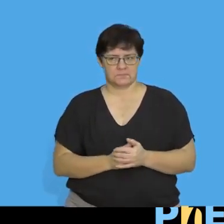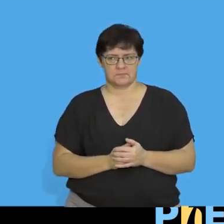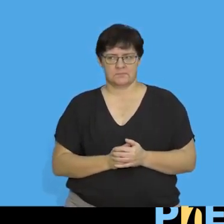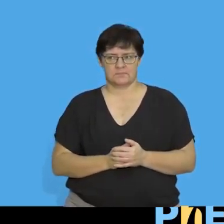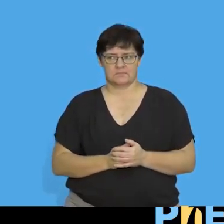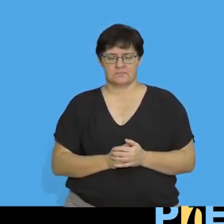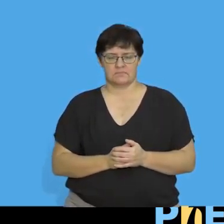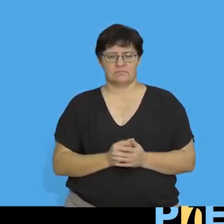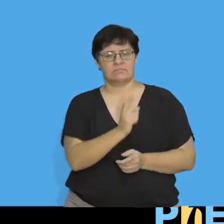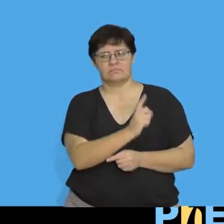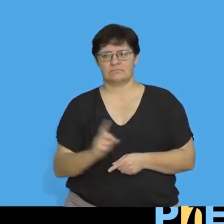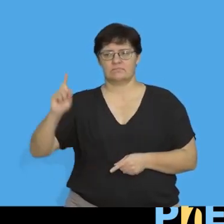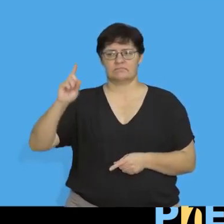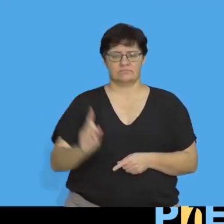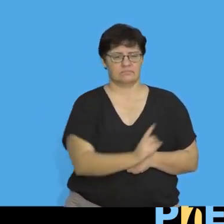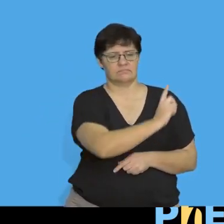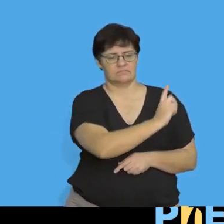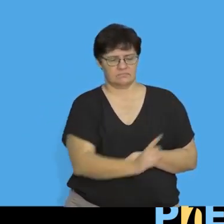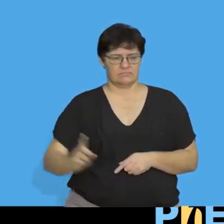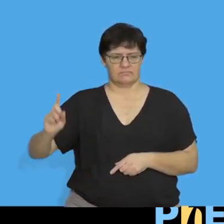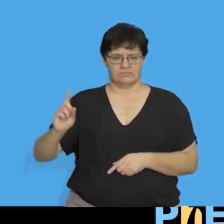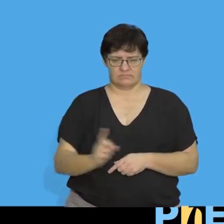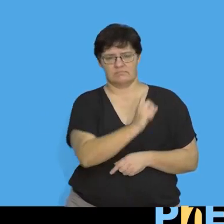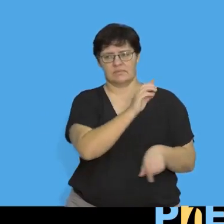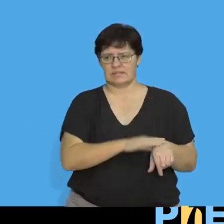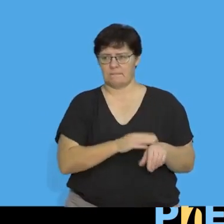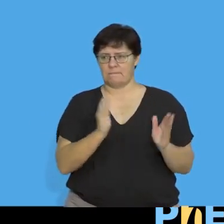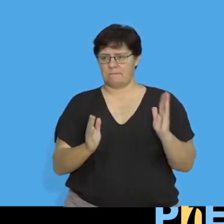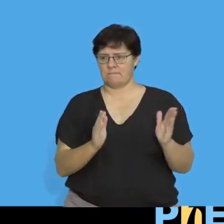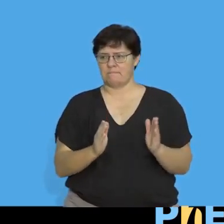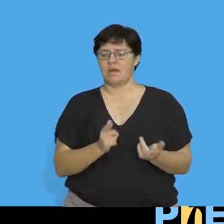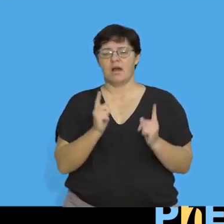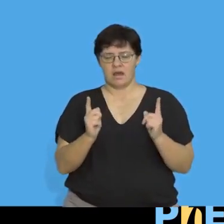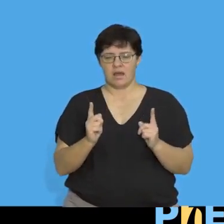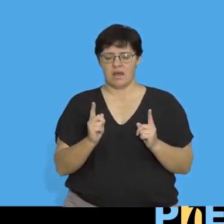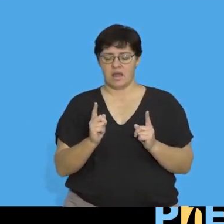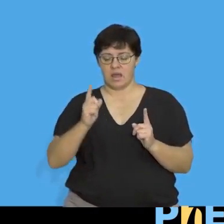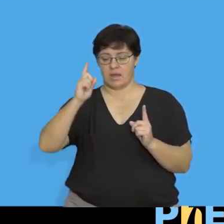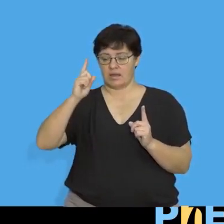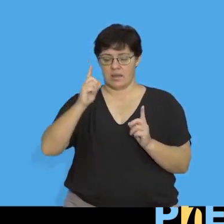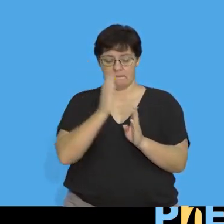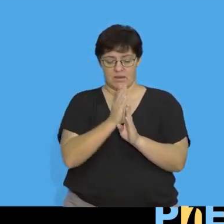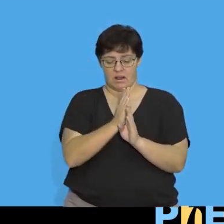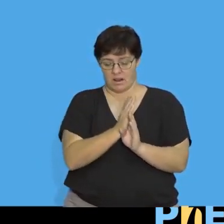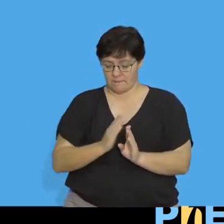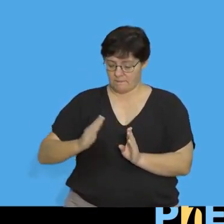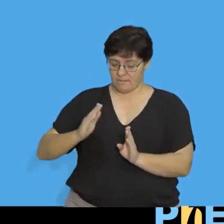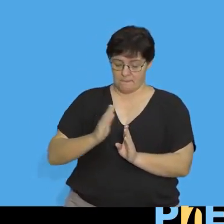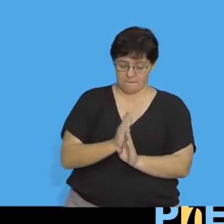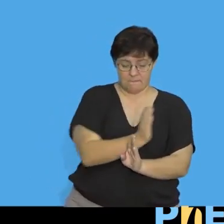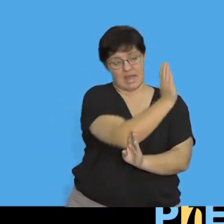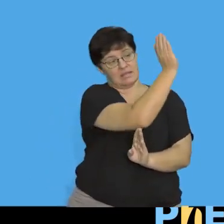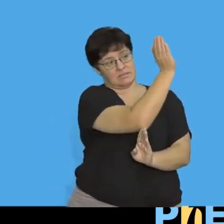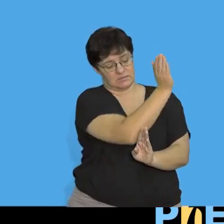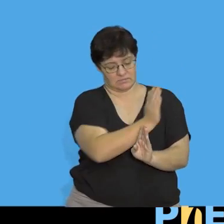middle, it measures that time. And you can see it's measured from the middle to the maximum position, then back to the middle, back